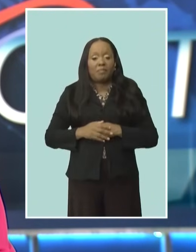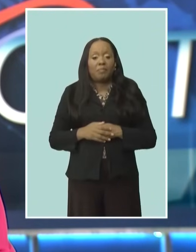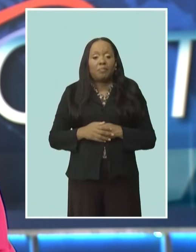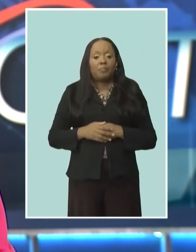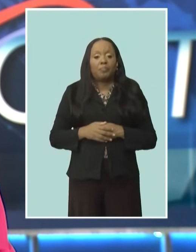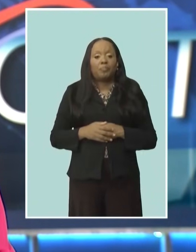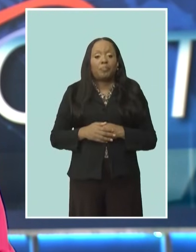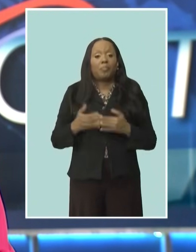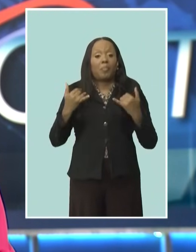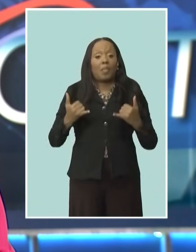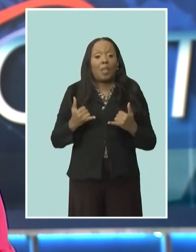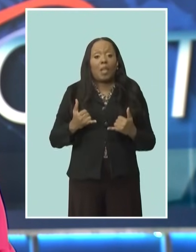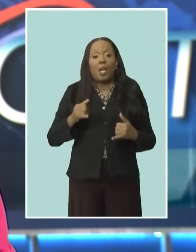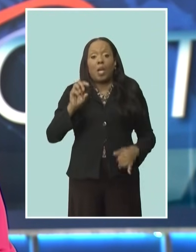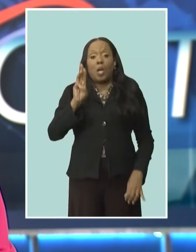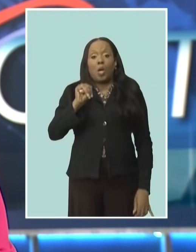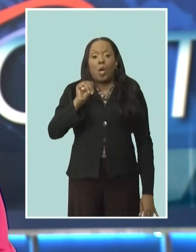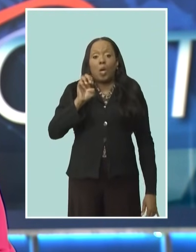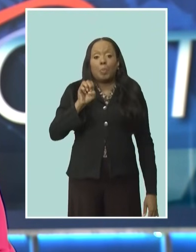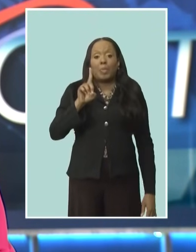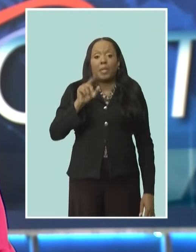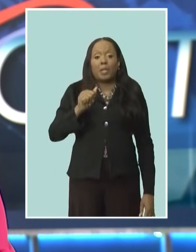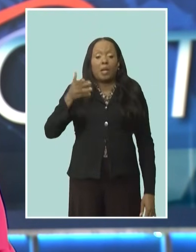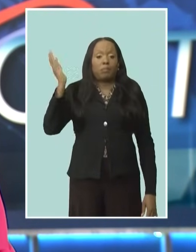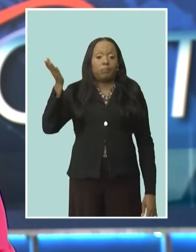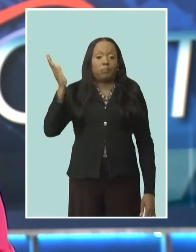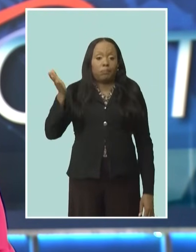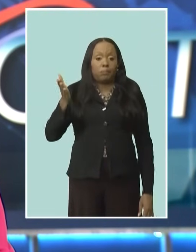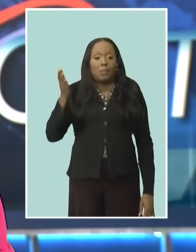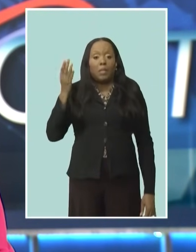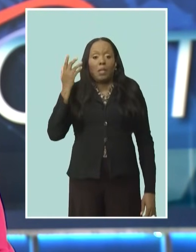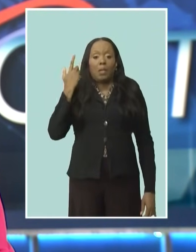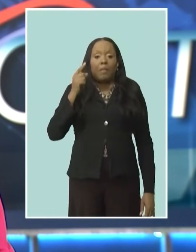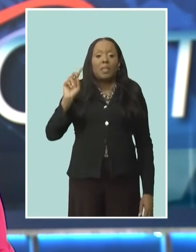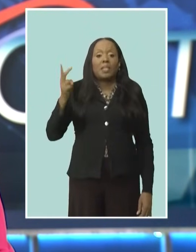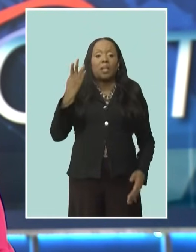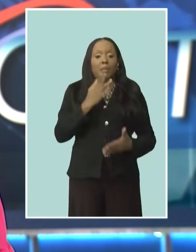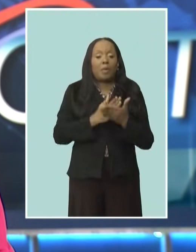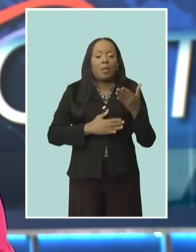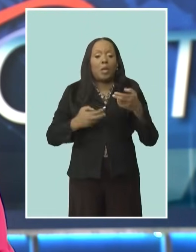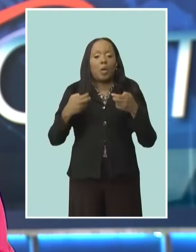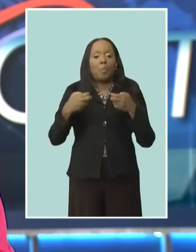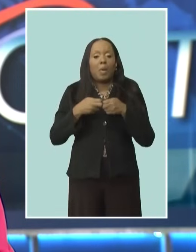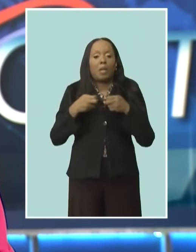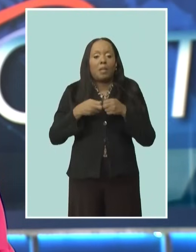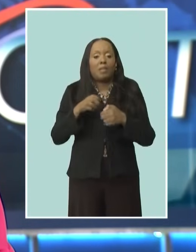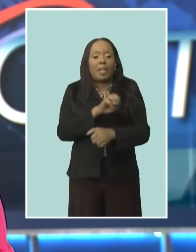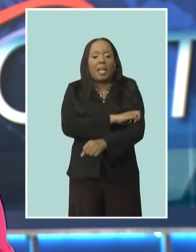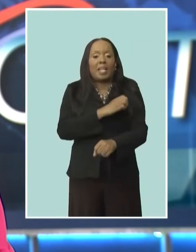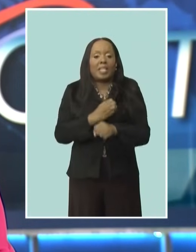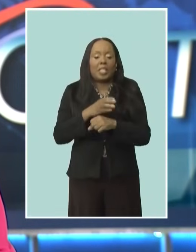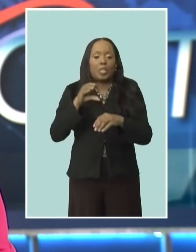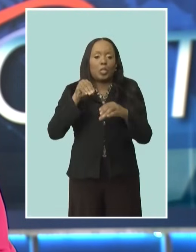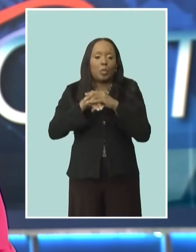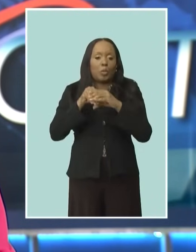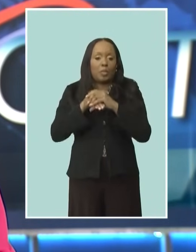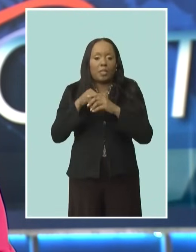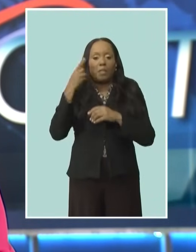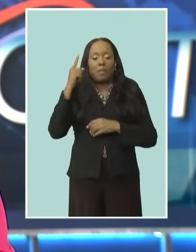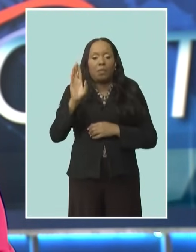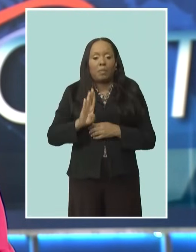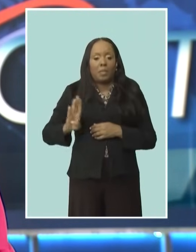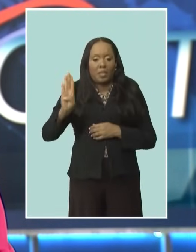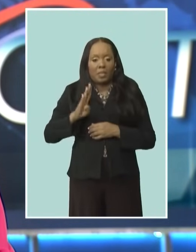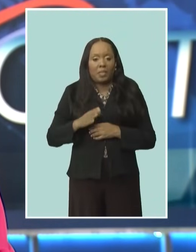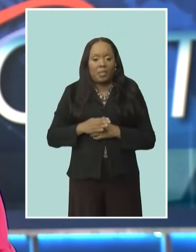at the Lloyd Erskine Sandiford Centre to launch the second phase of the battery energy storage system procurement for Barbados. Minister of